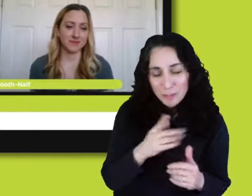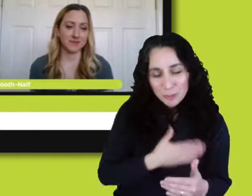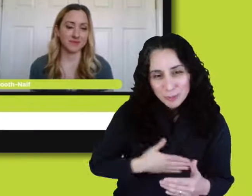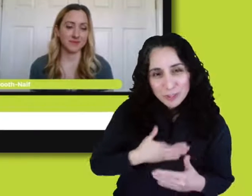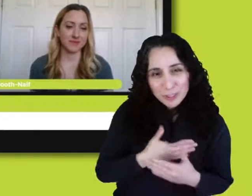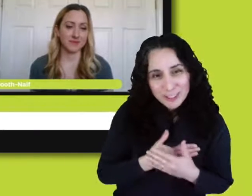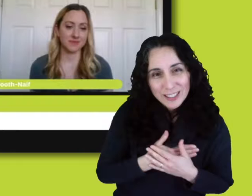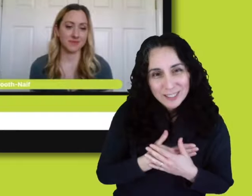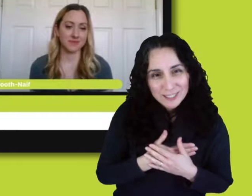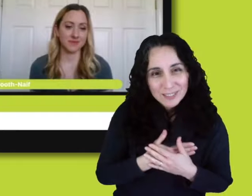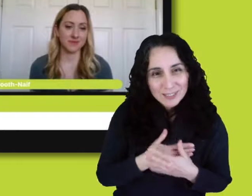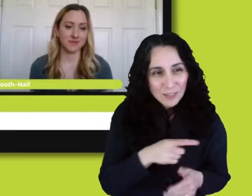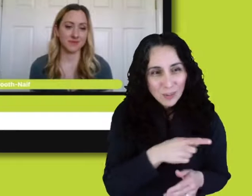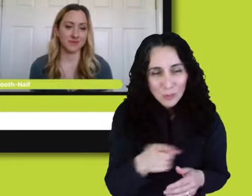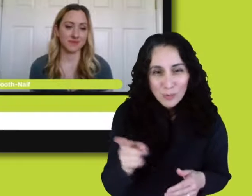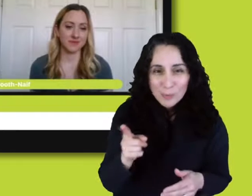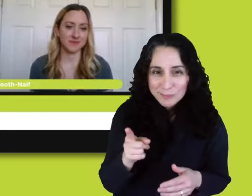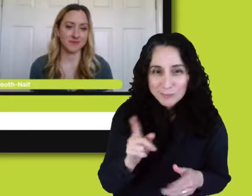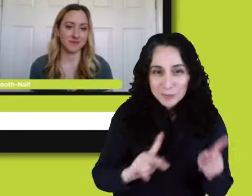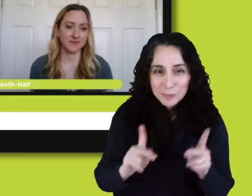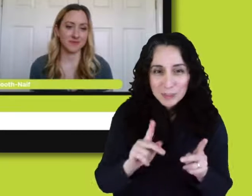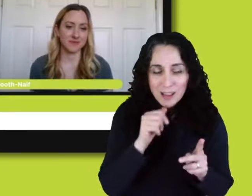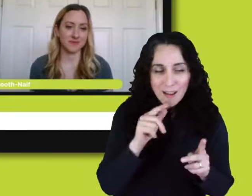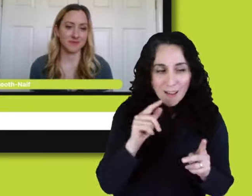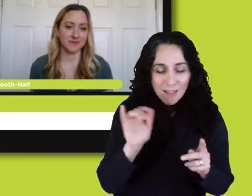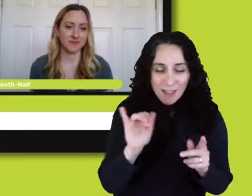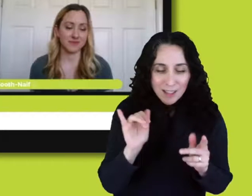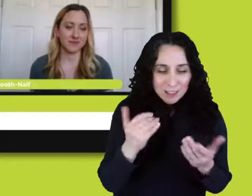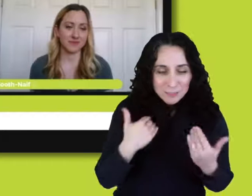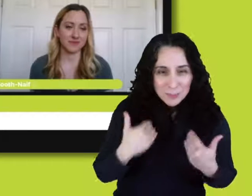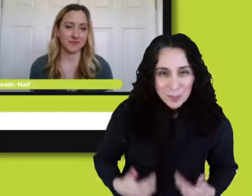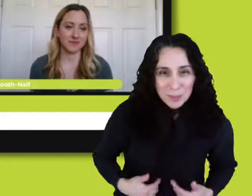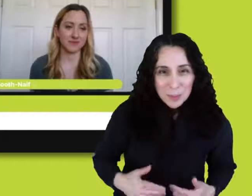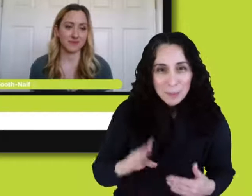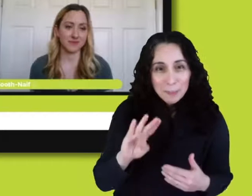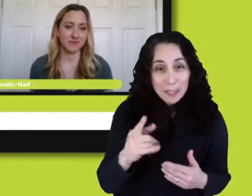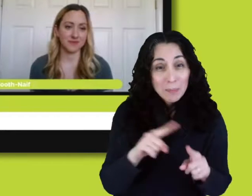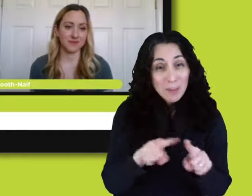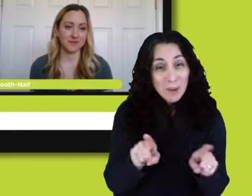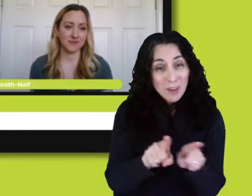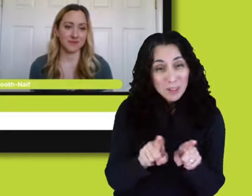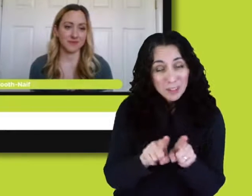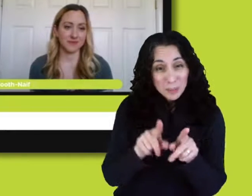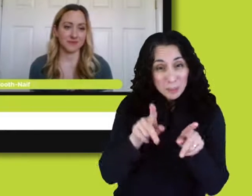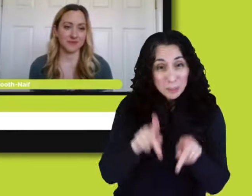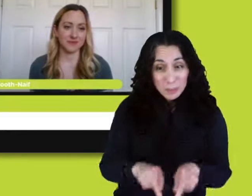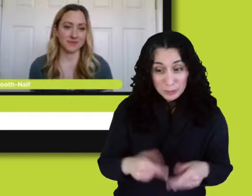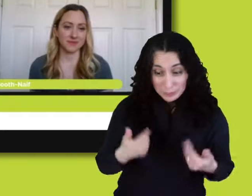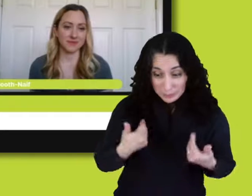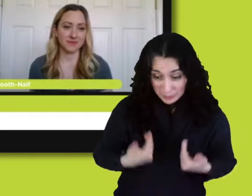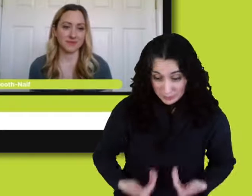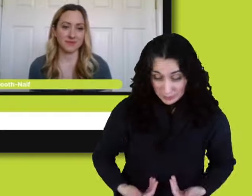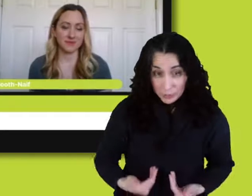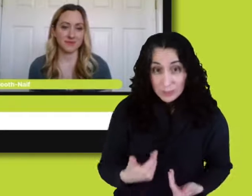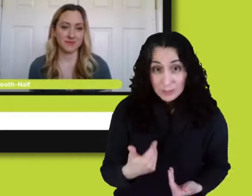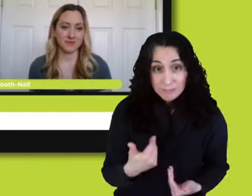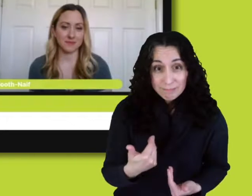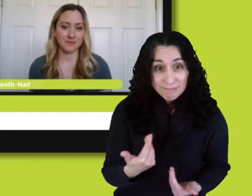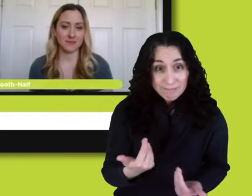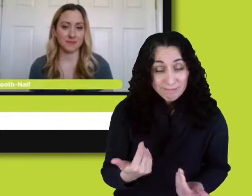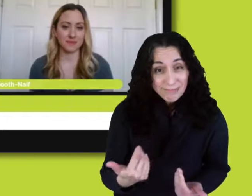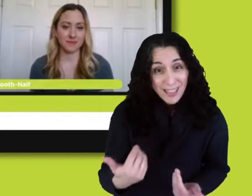I really just appreciate it, not only as just a human being, but specifically as a person